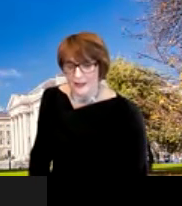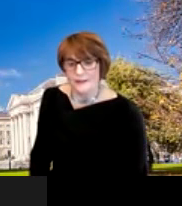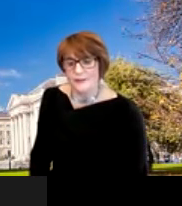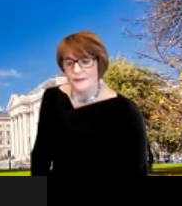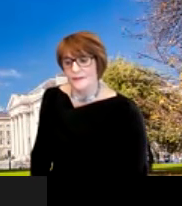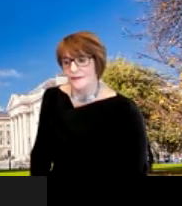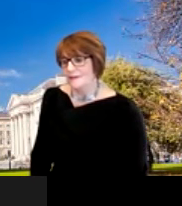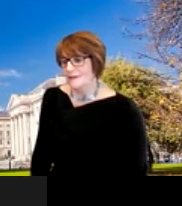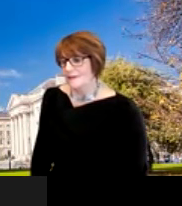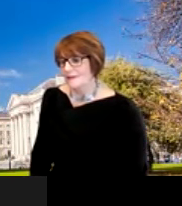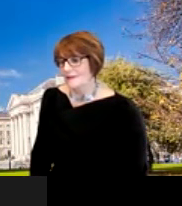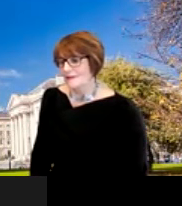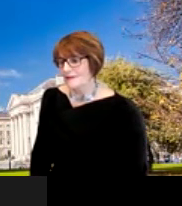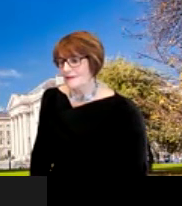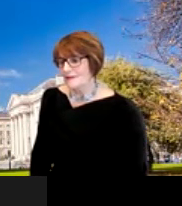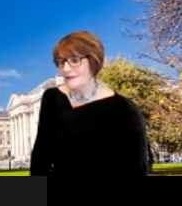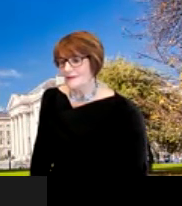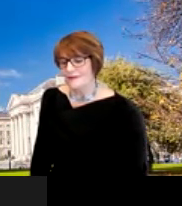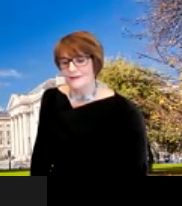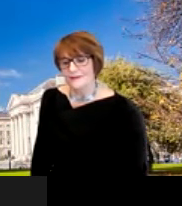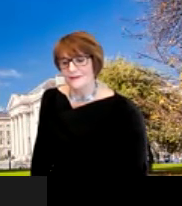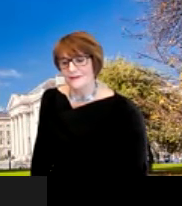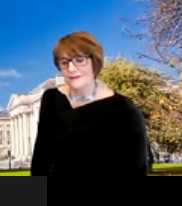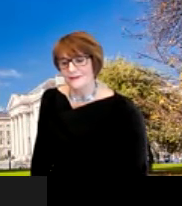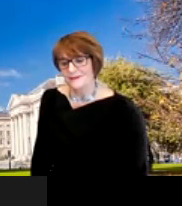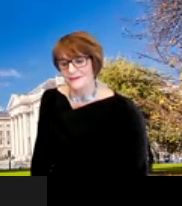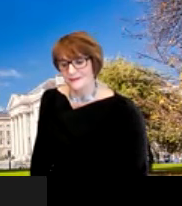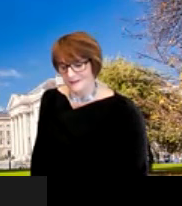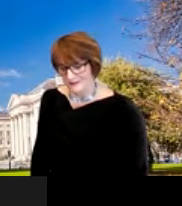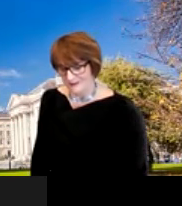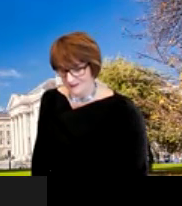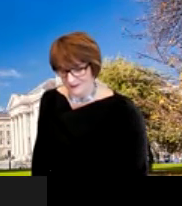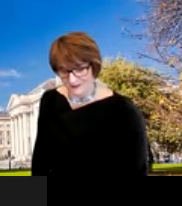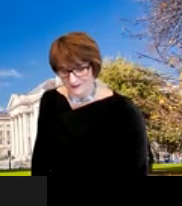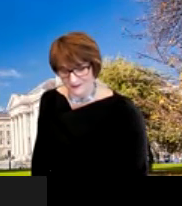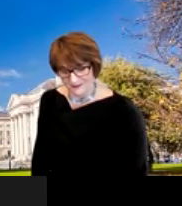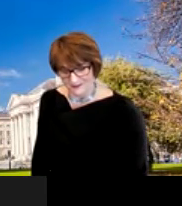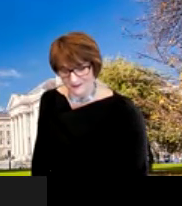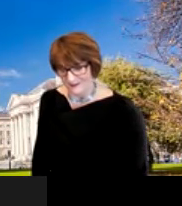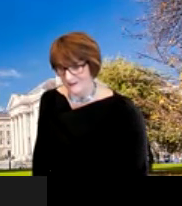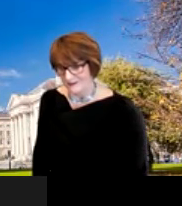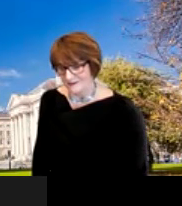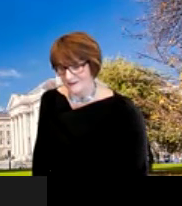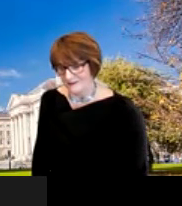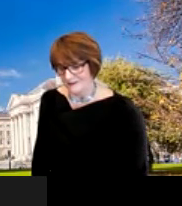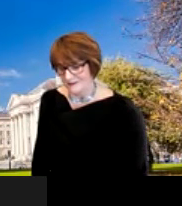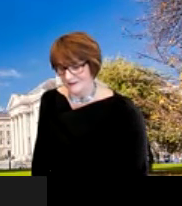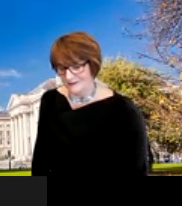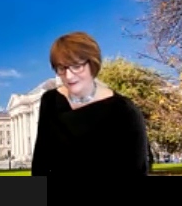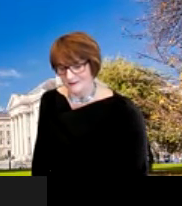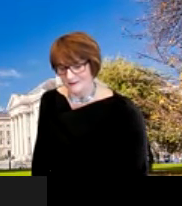have committed the mortal sin of any moderator. I've gone over time, but I don't care because I just